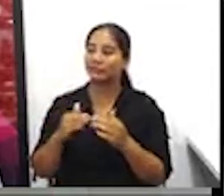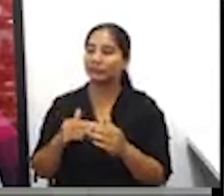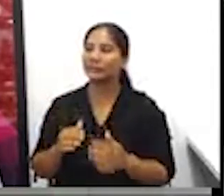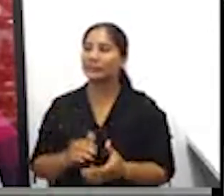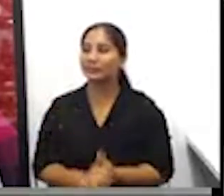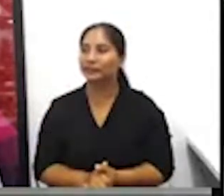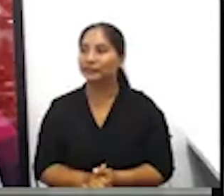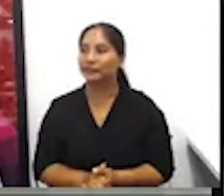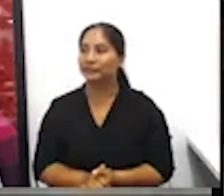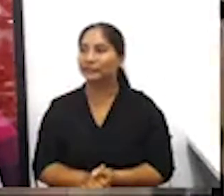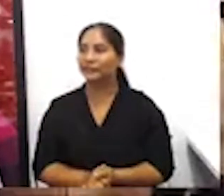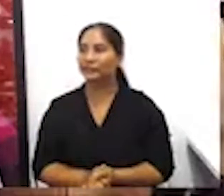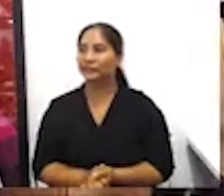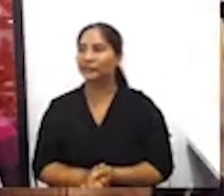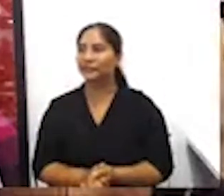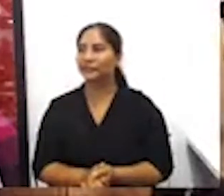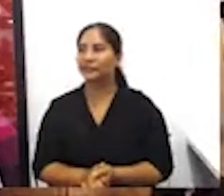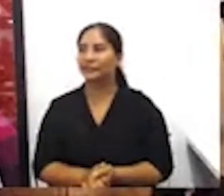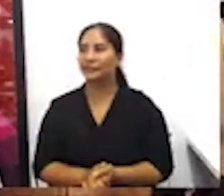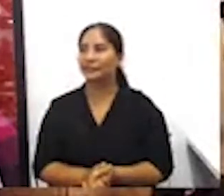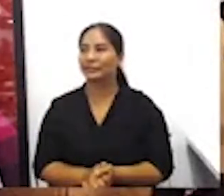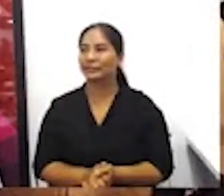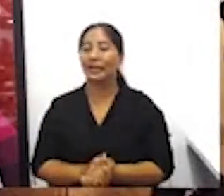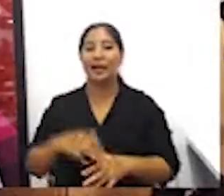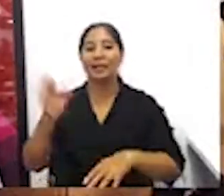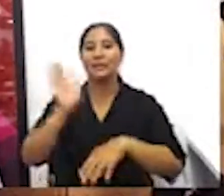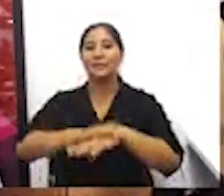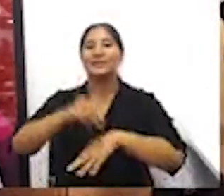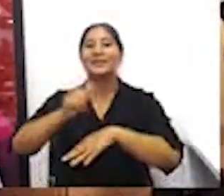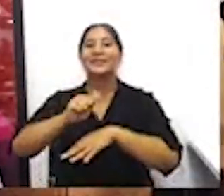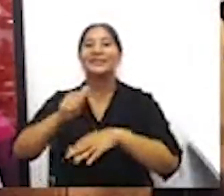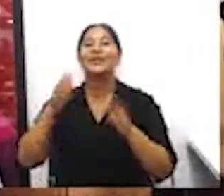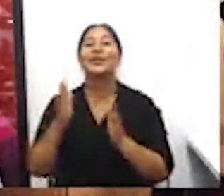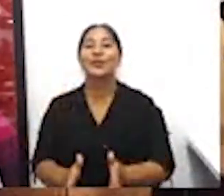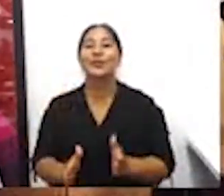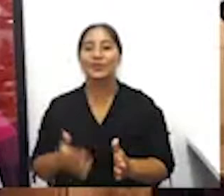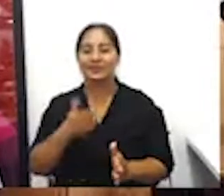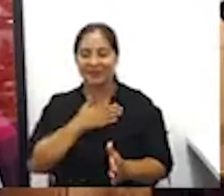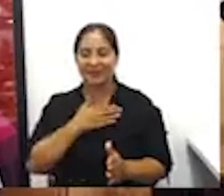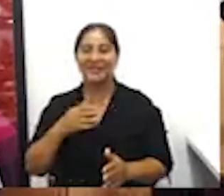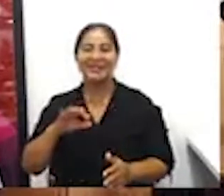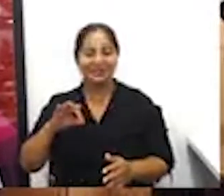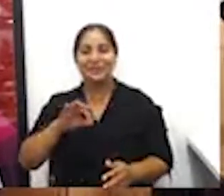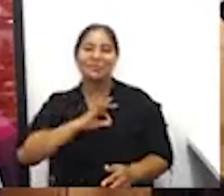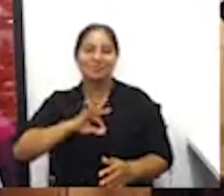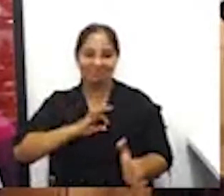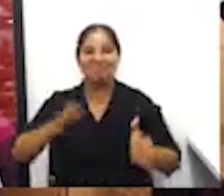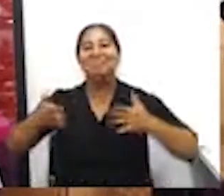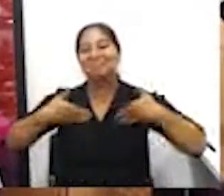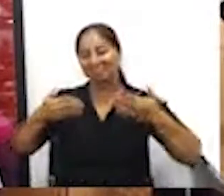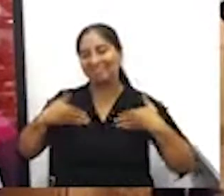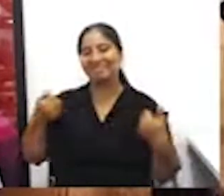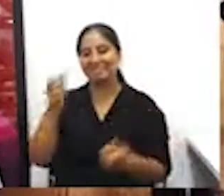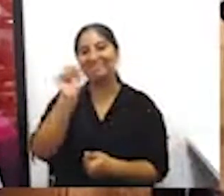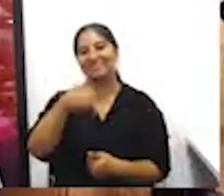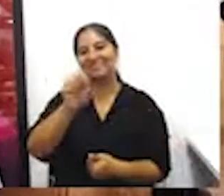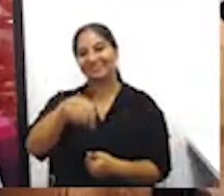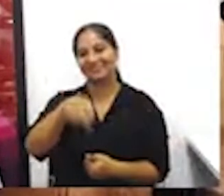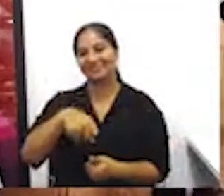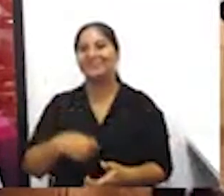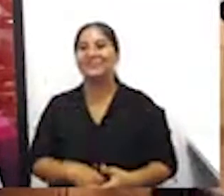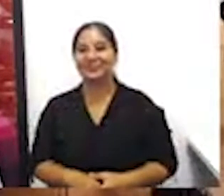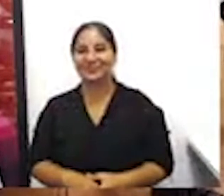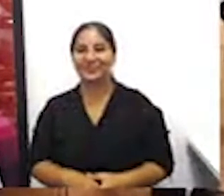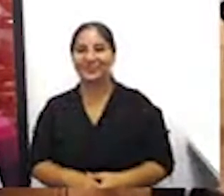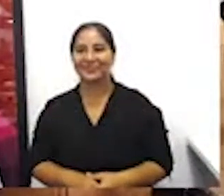the deputy secretary has a lot of fun doing her job. Sorry. And one of the reasons is an event like this where